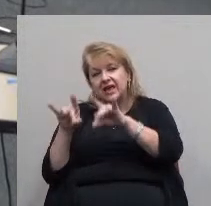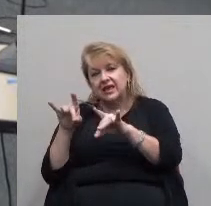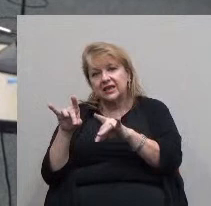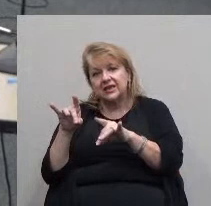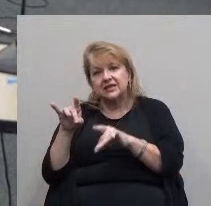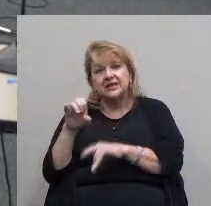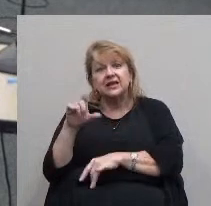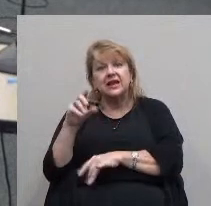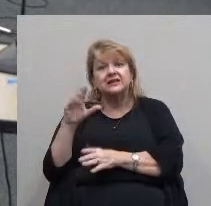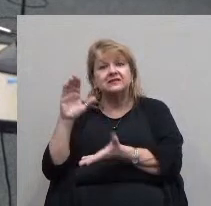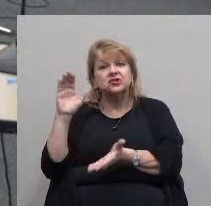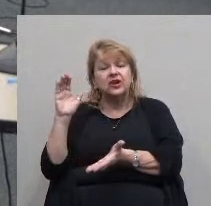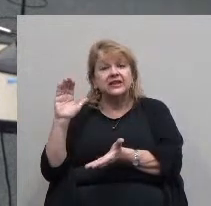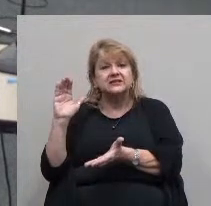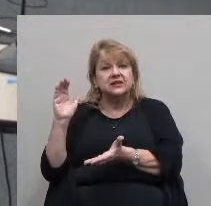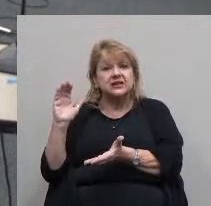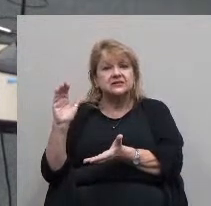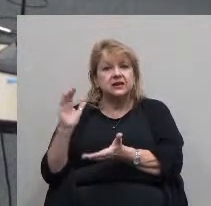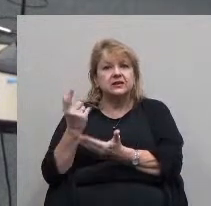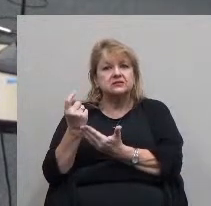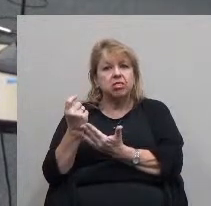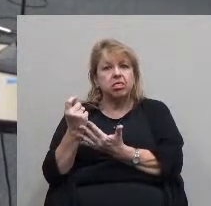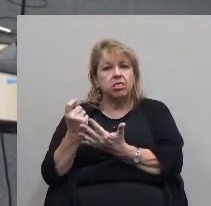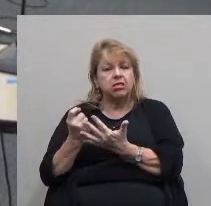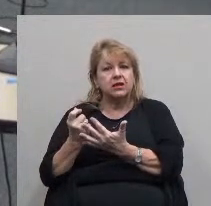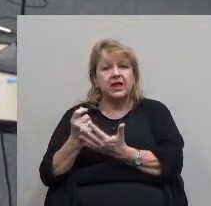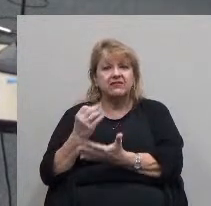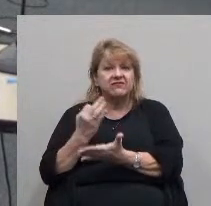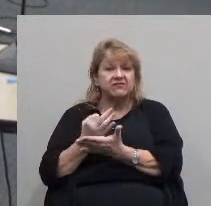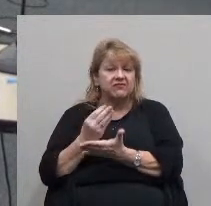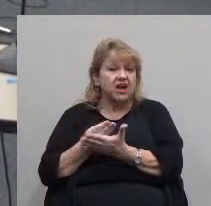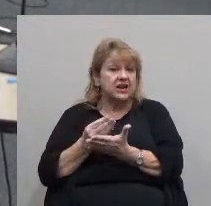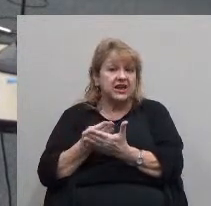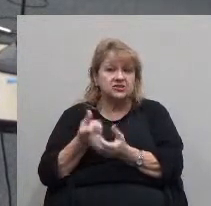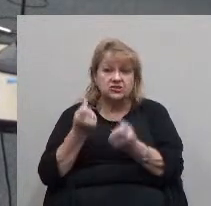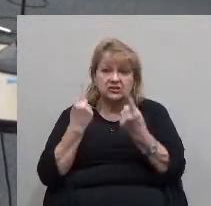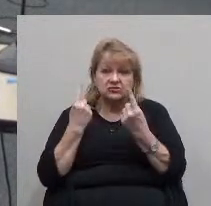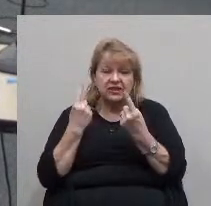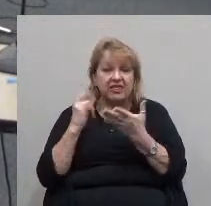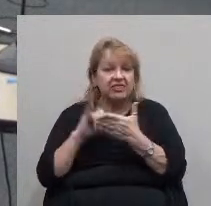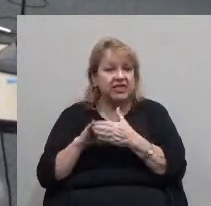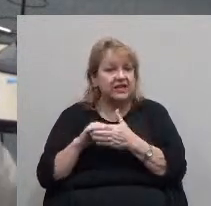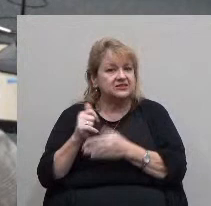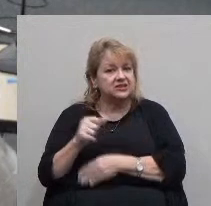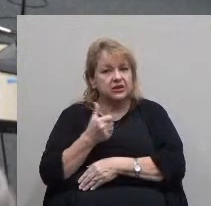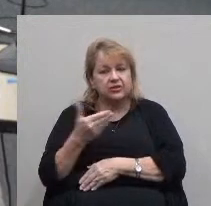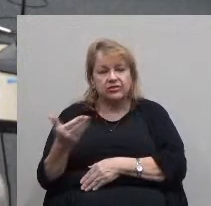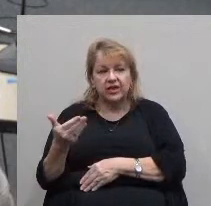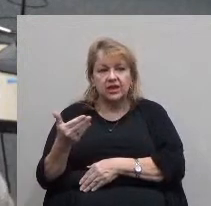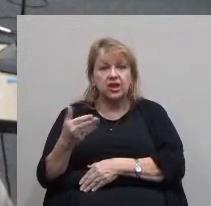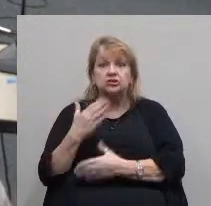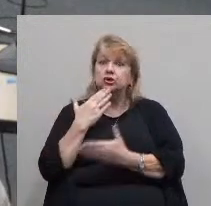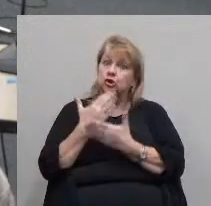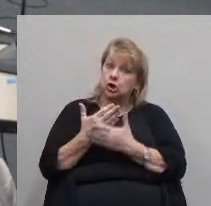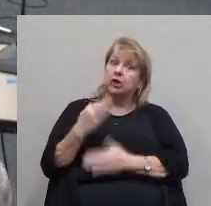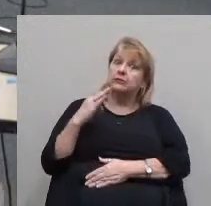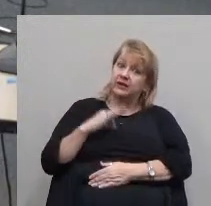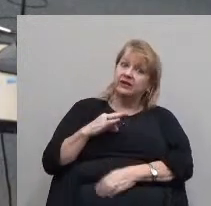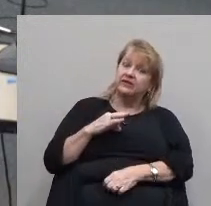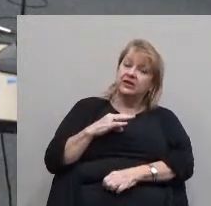are getting less and less. And while, look, financial literacy, hey, it's another one of those things that's a really good